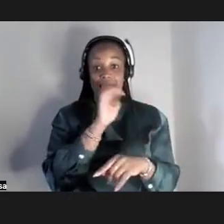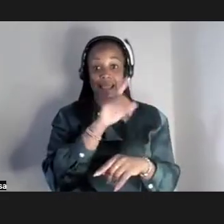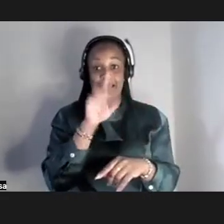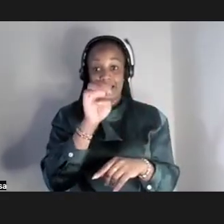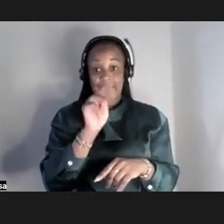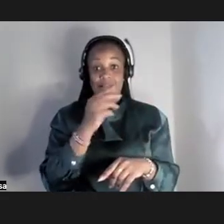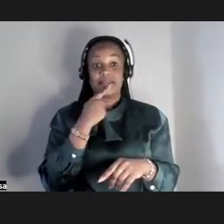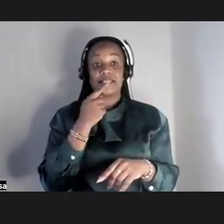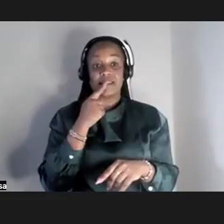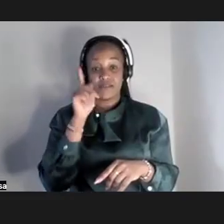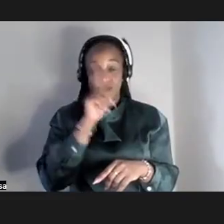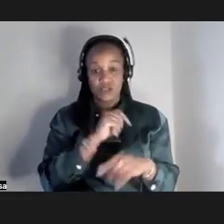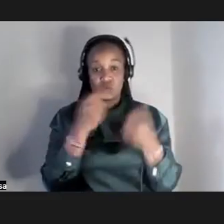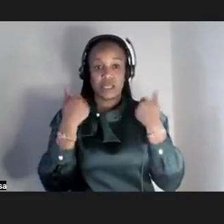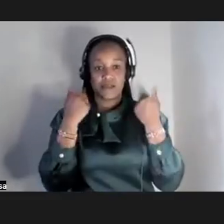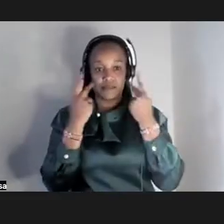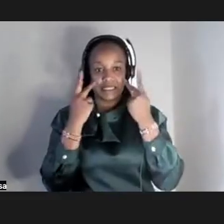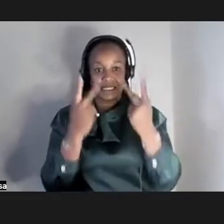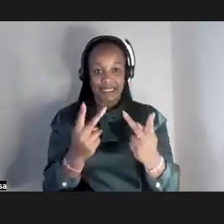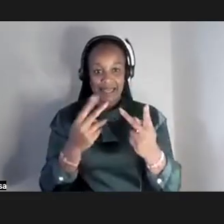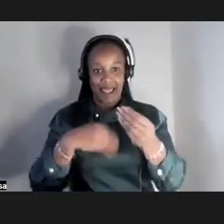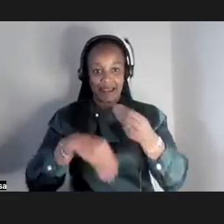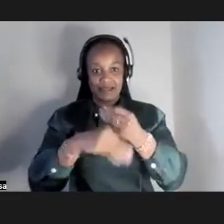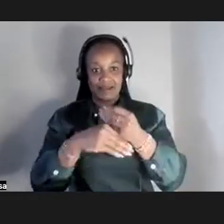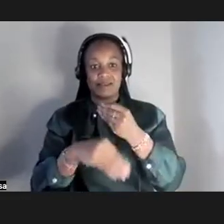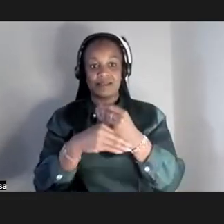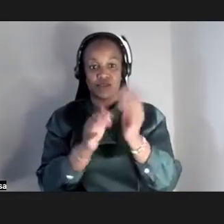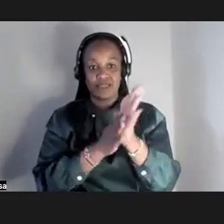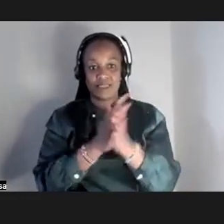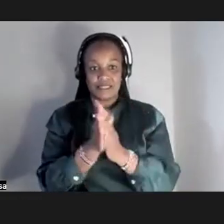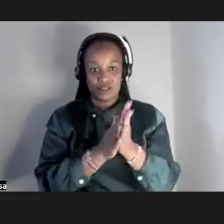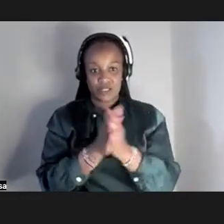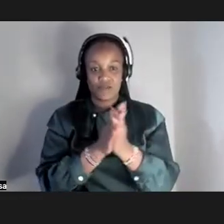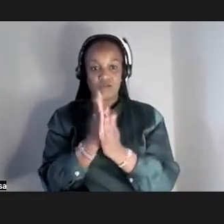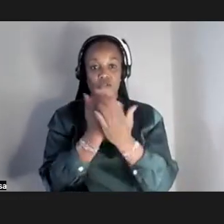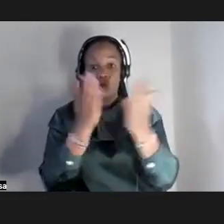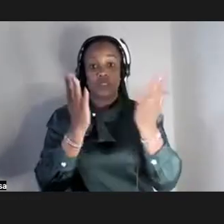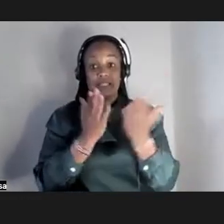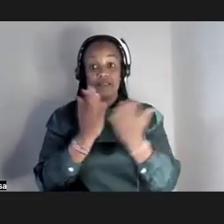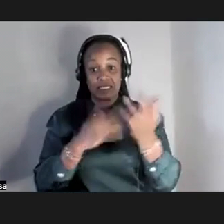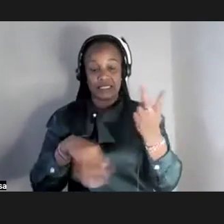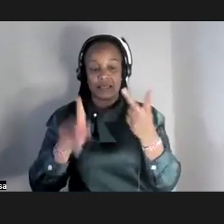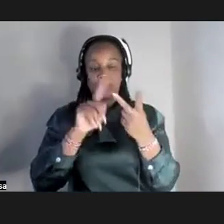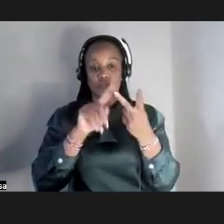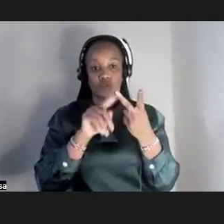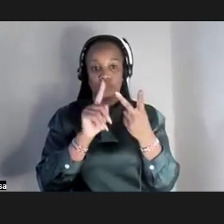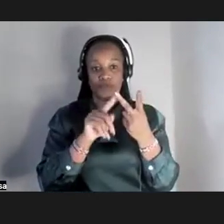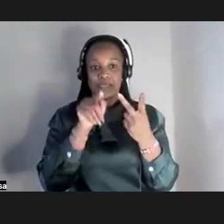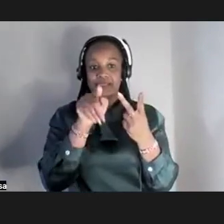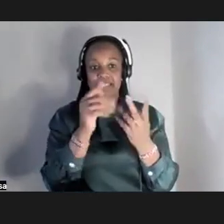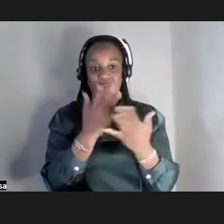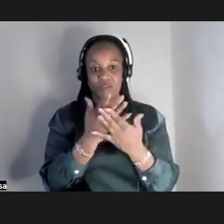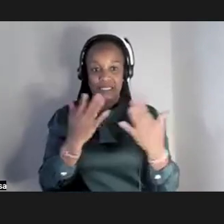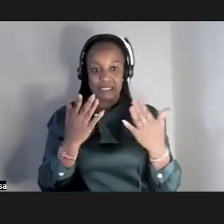an increase in the uptake of the services against all the odds. And number two, this facility has actually